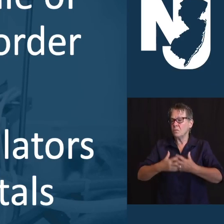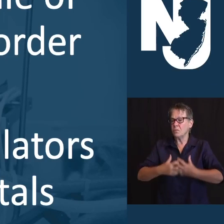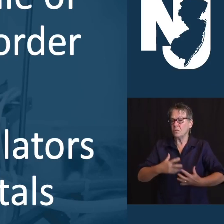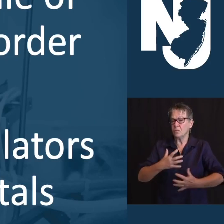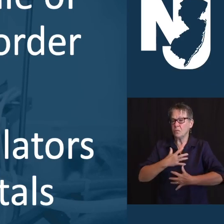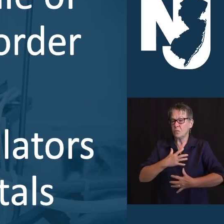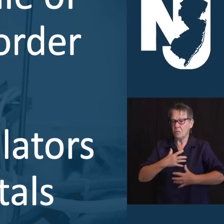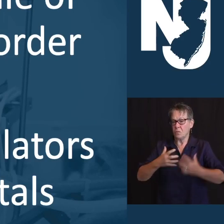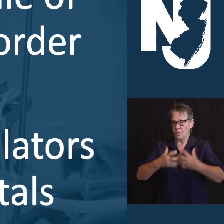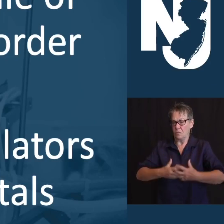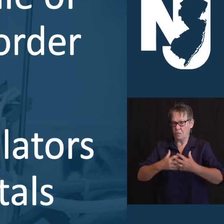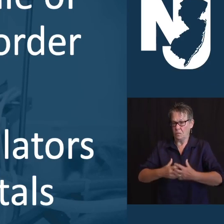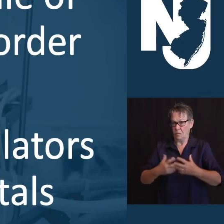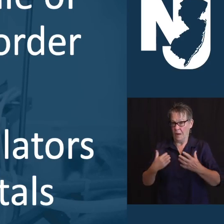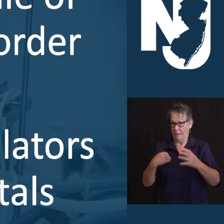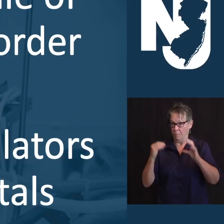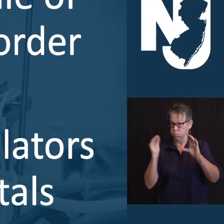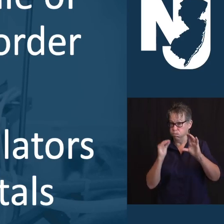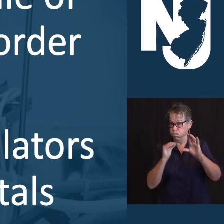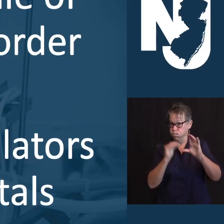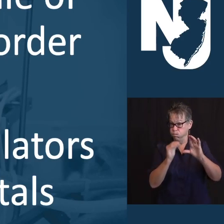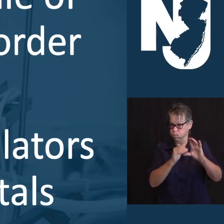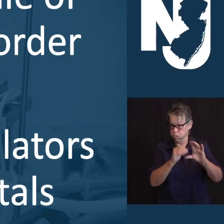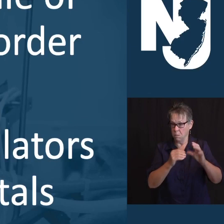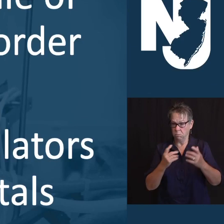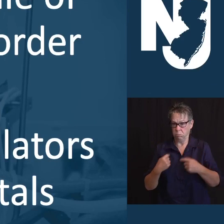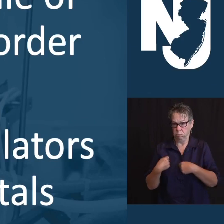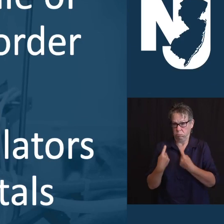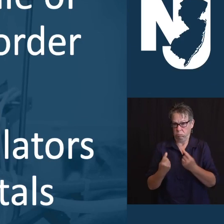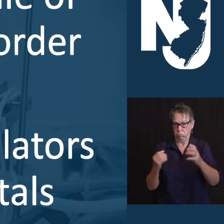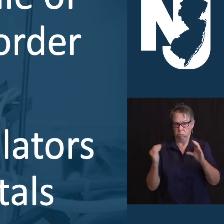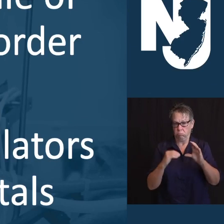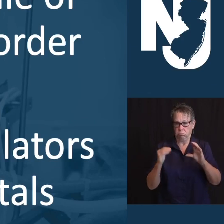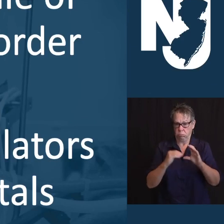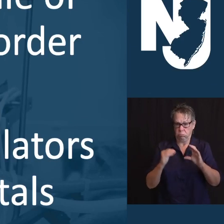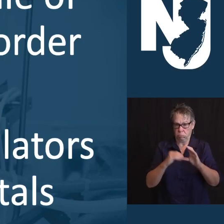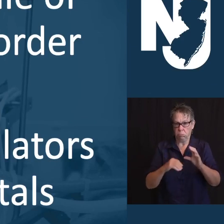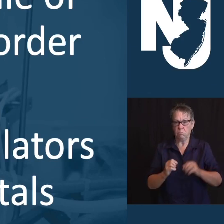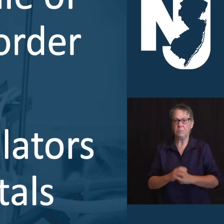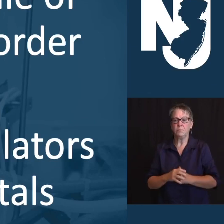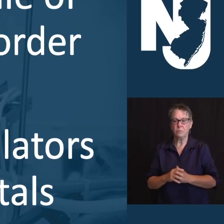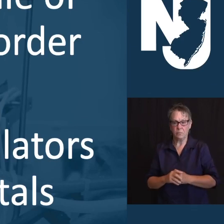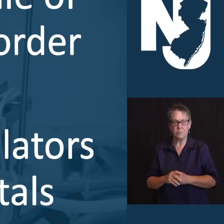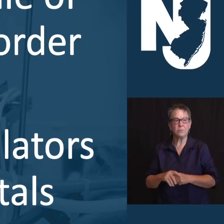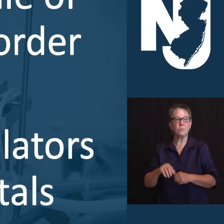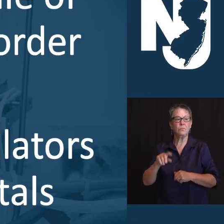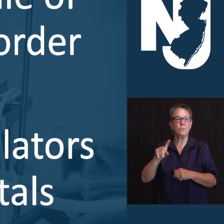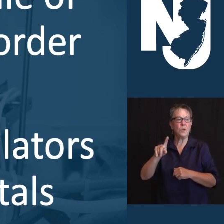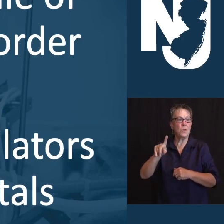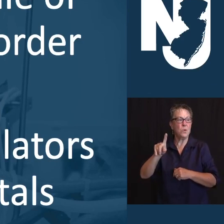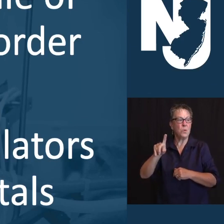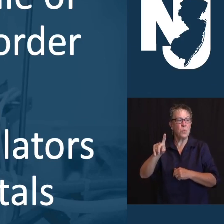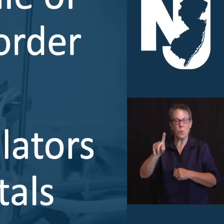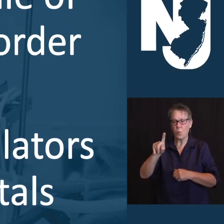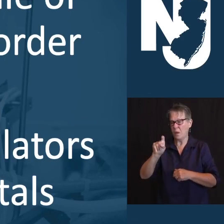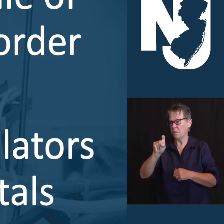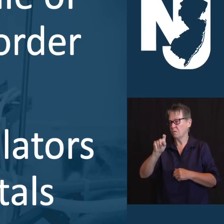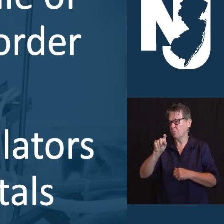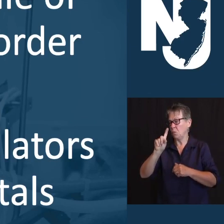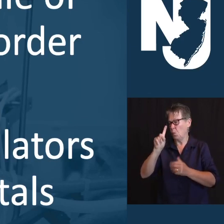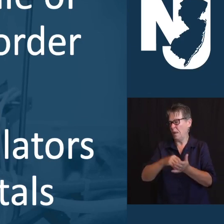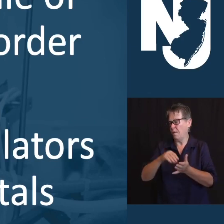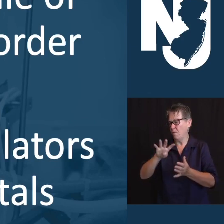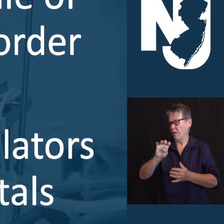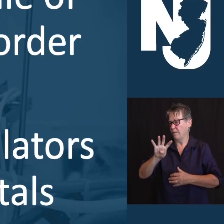stockpile of 1,447 ventilators that we can deploy at literally a moment's notice to any facility that